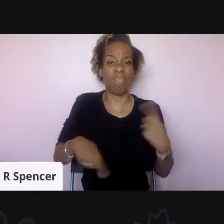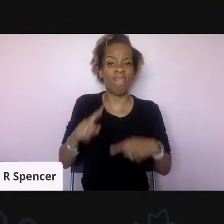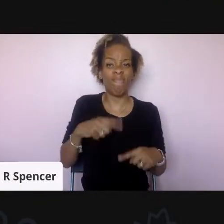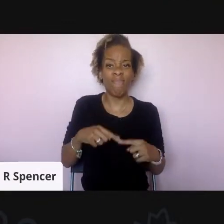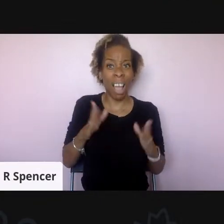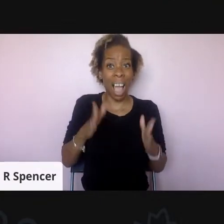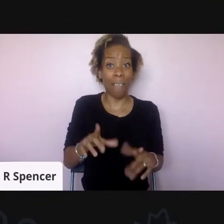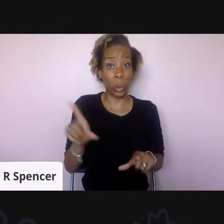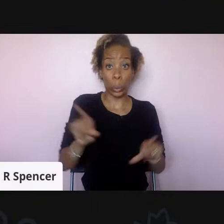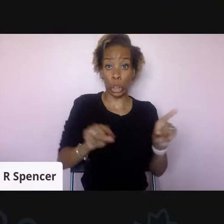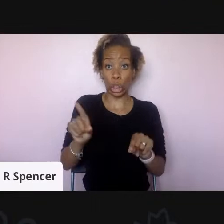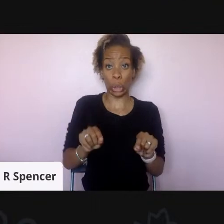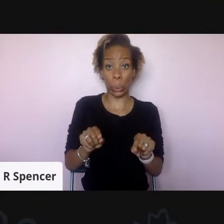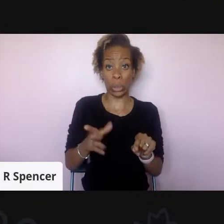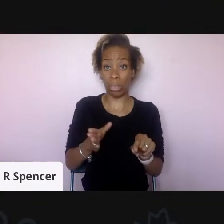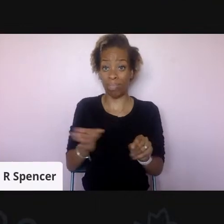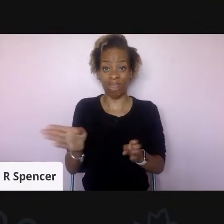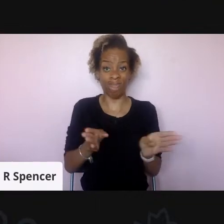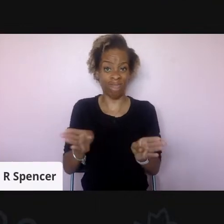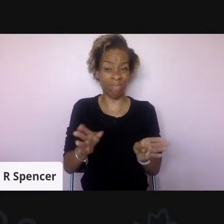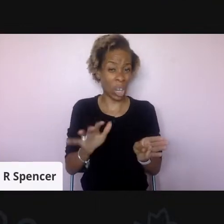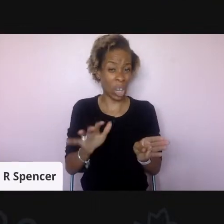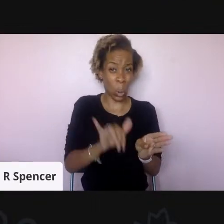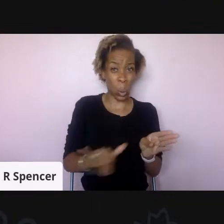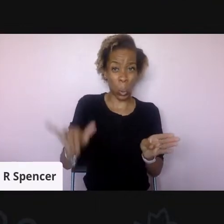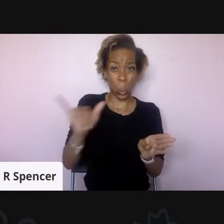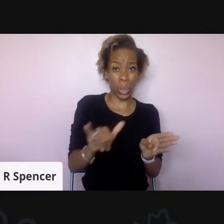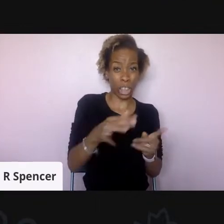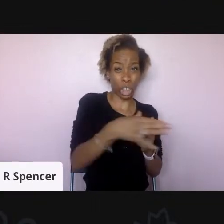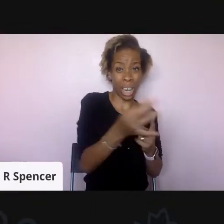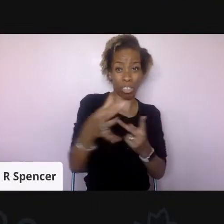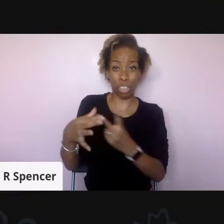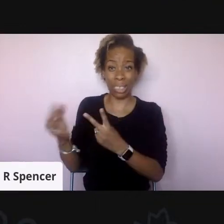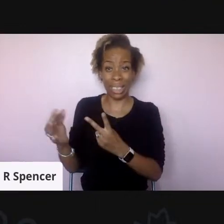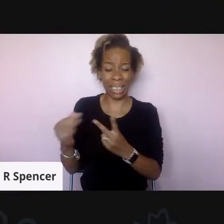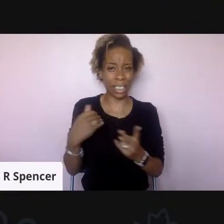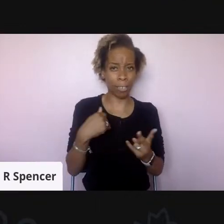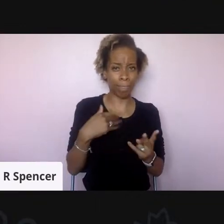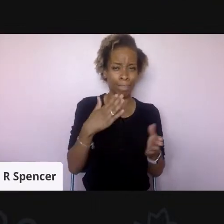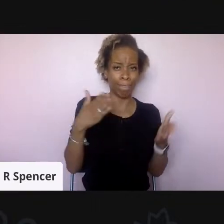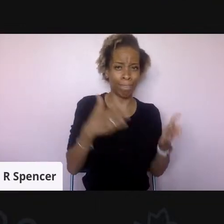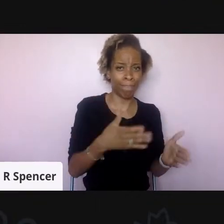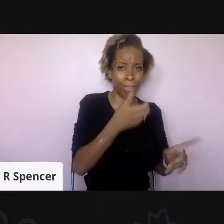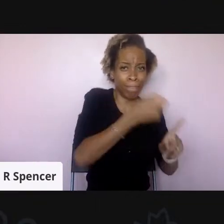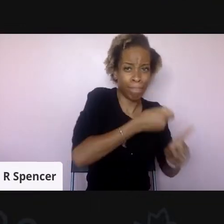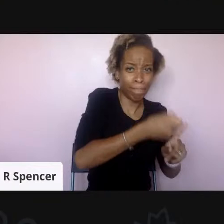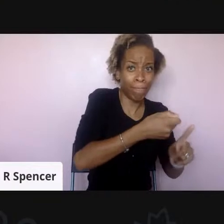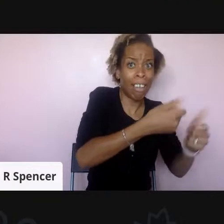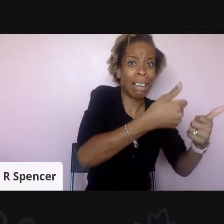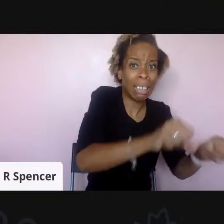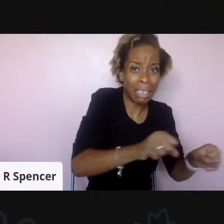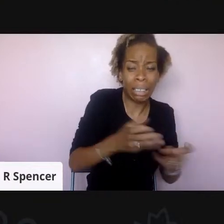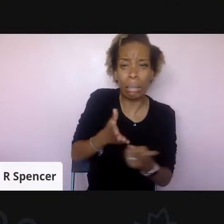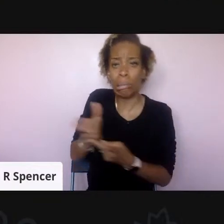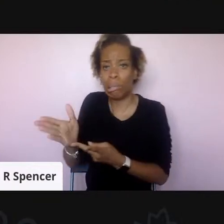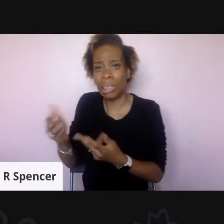which protected characteristic one takes to fight the discrimination